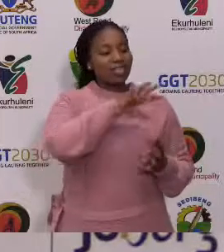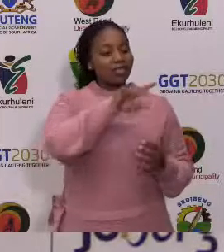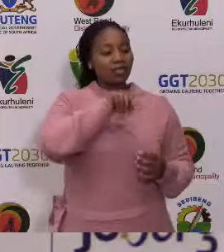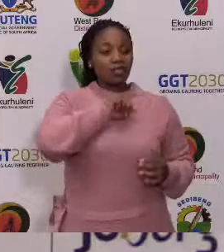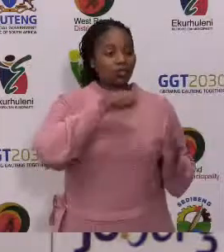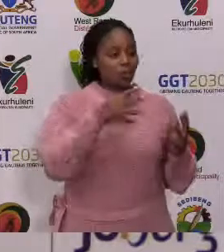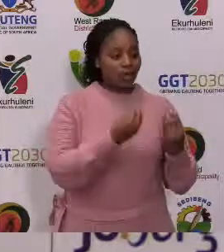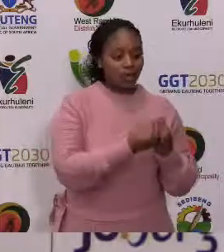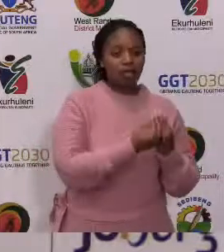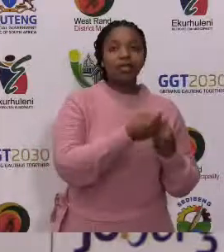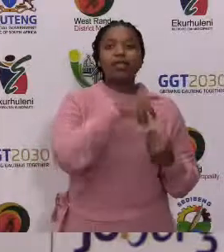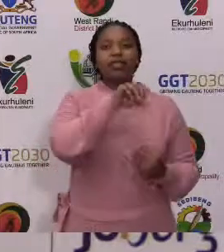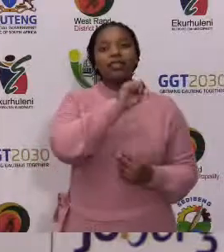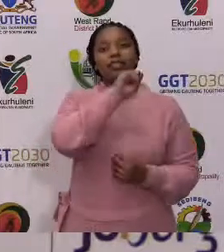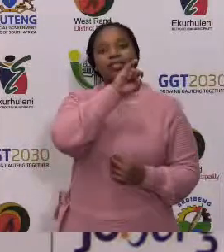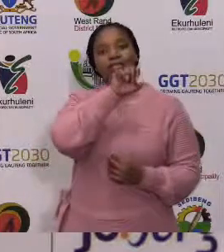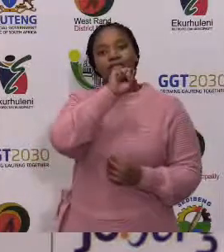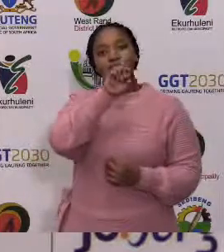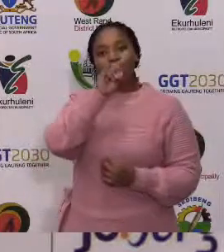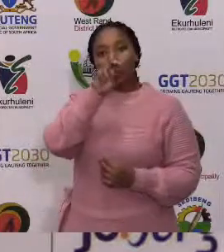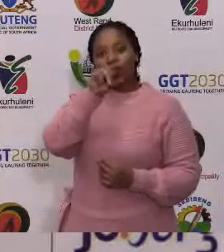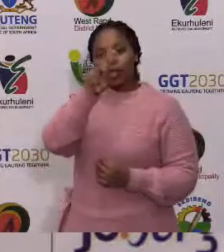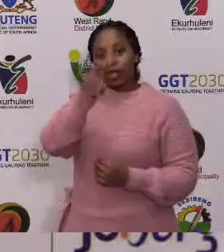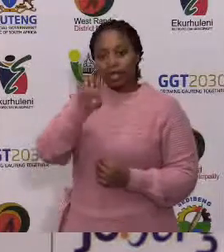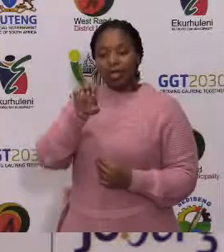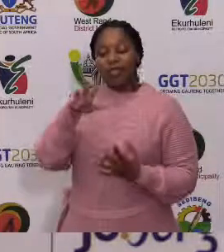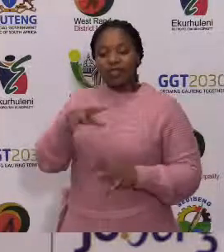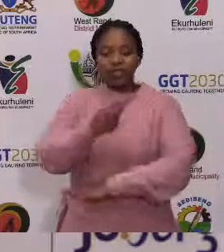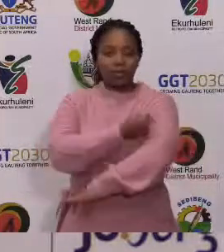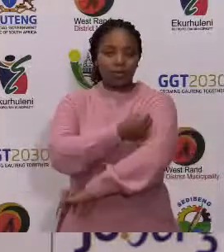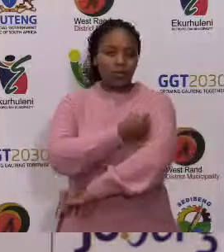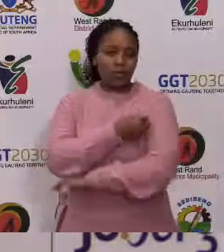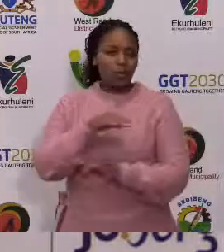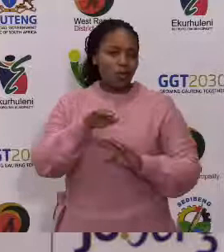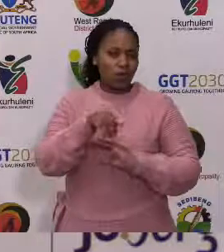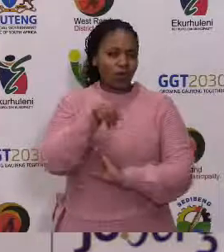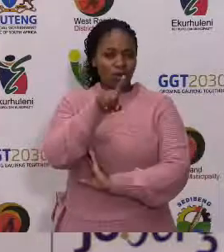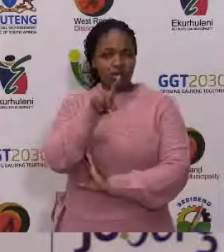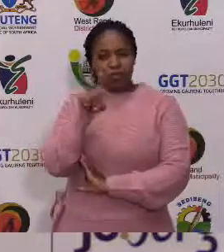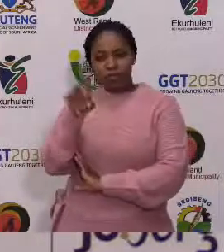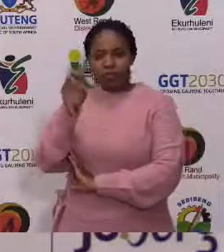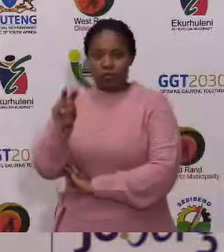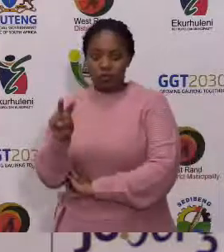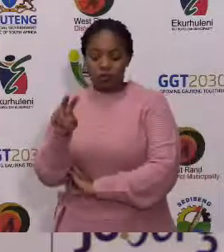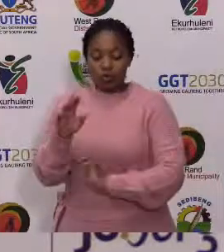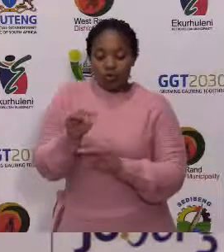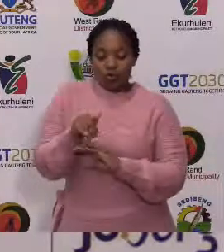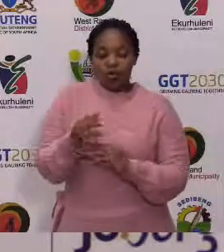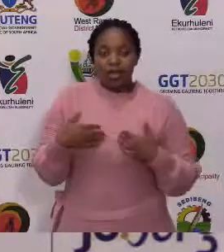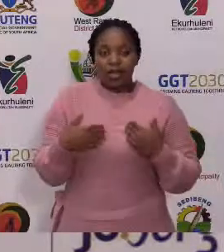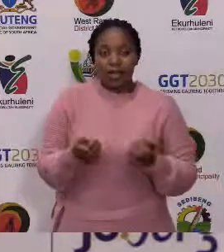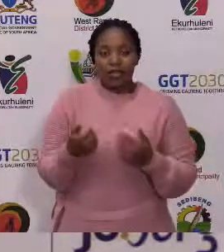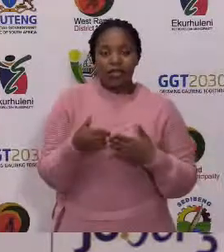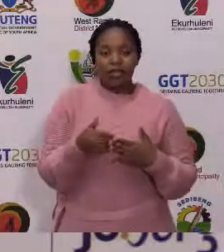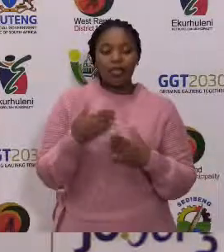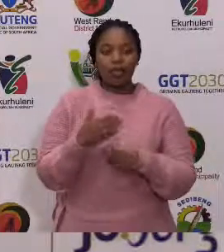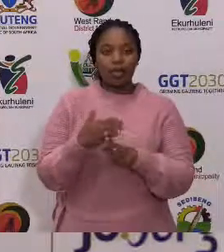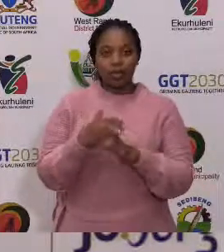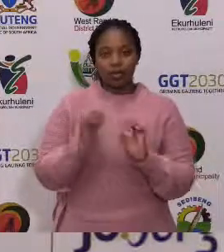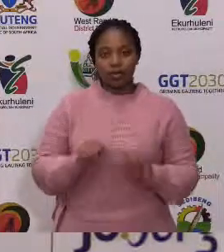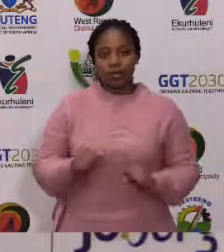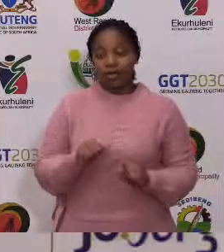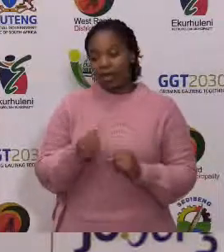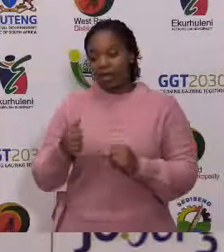in Gauteng would have vaccinated just over 112 healthcare workers. So the remainder,